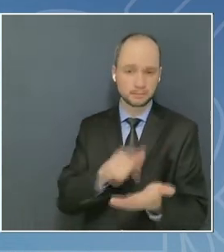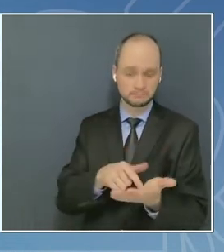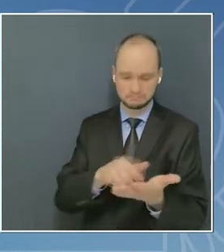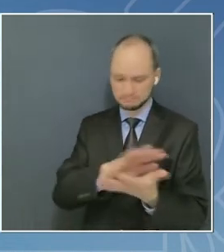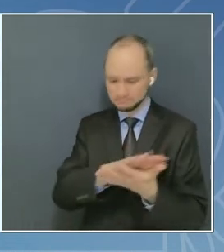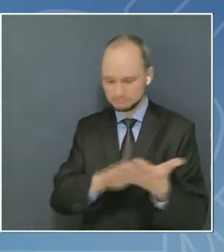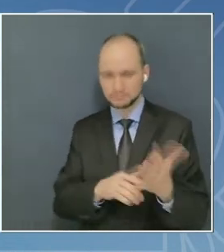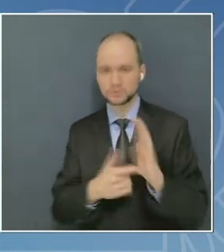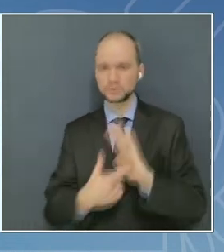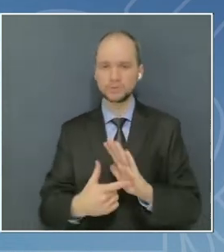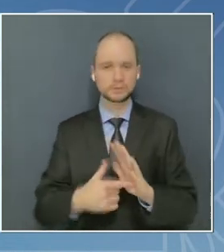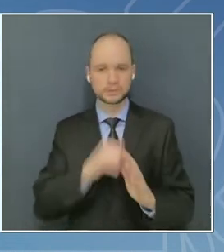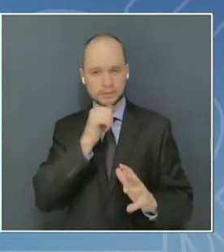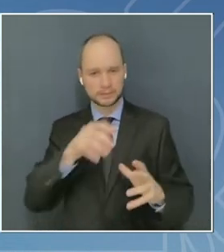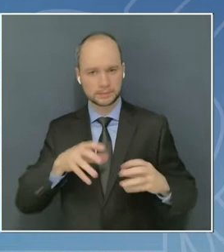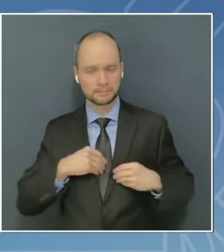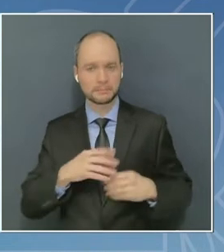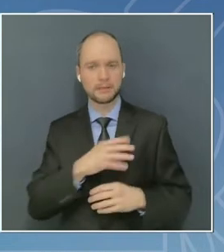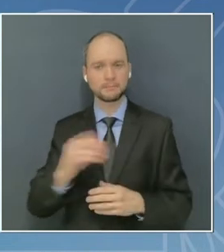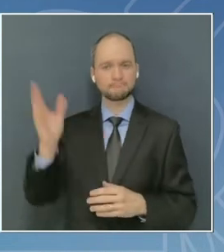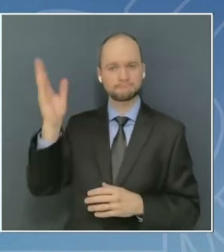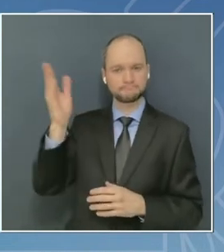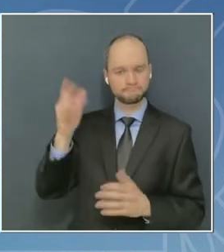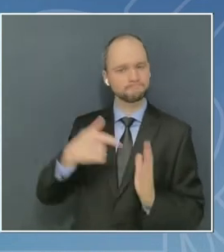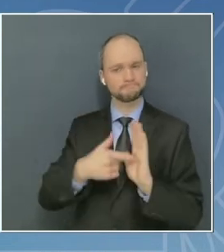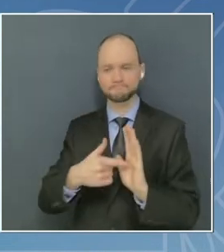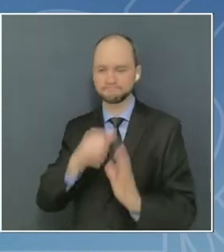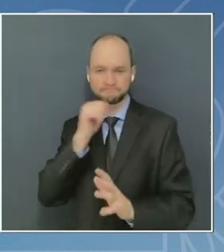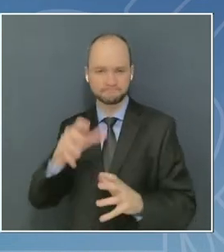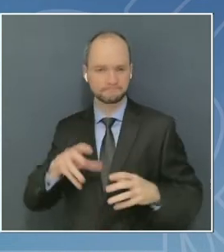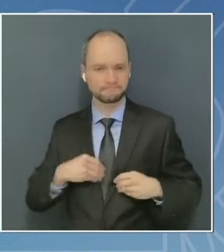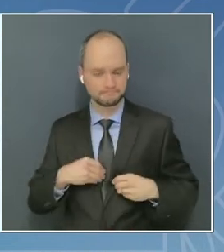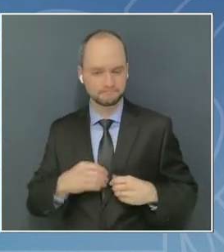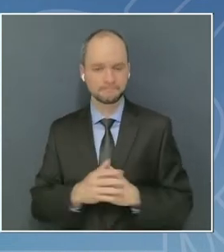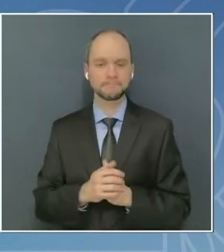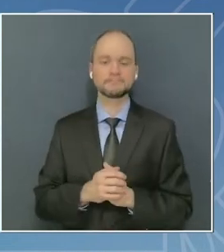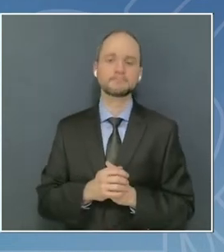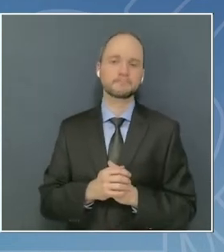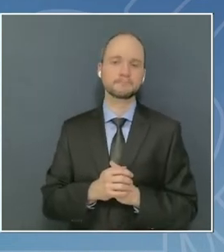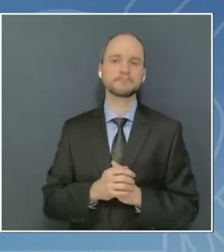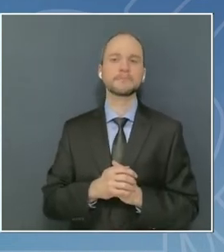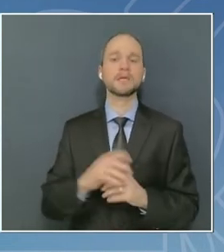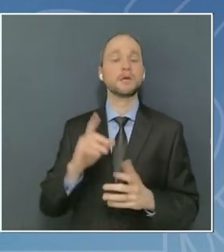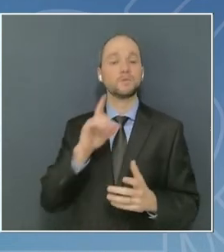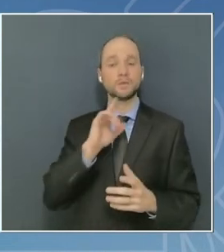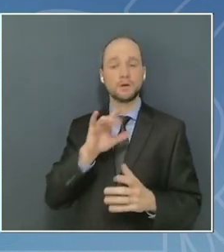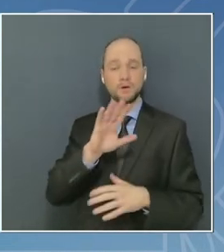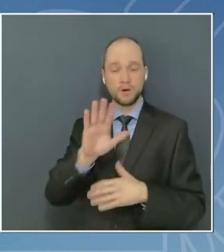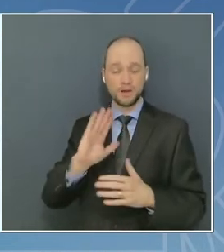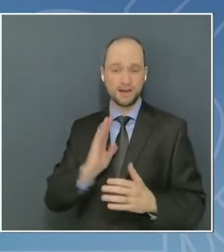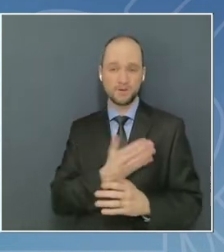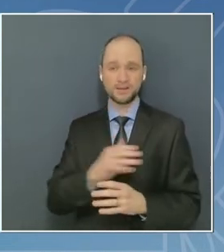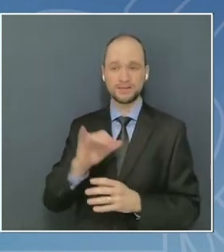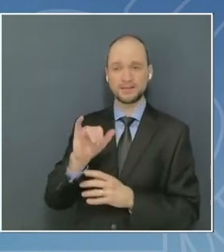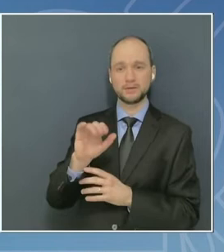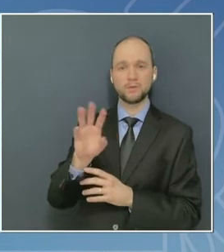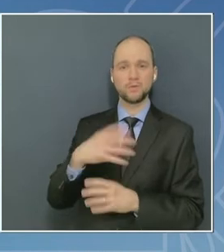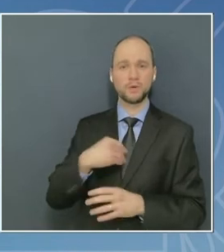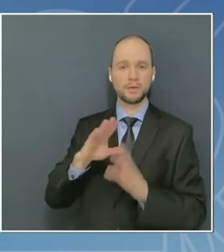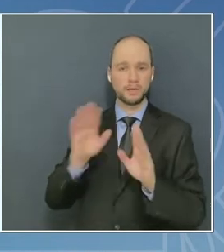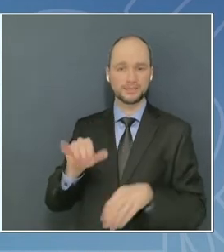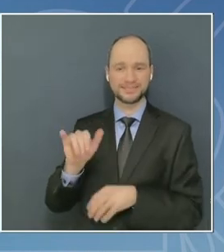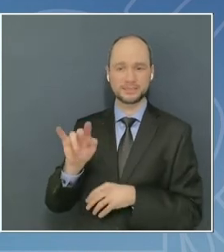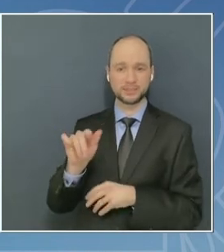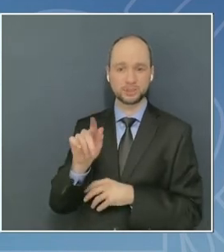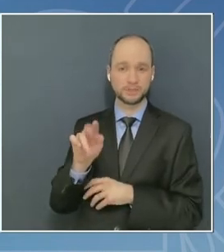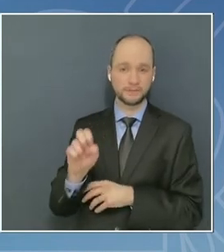includes through the creation of our White House Initiative on Asian Americans, Native Hawaiians, and Pacific Islanders, and the President's Advisory Commission on AA